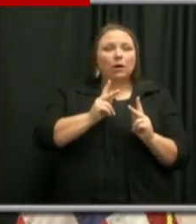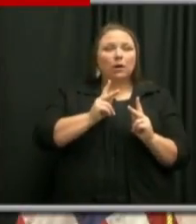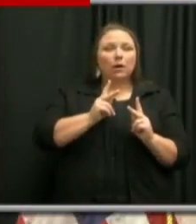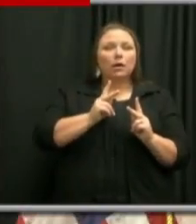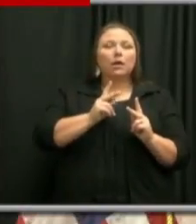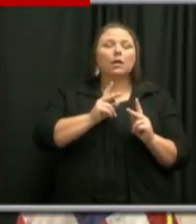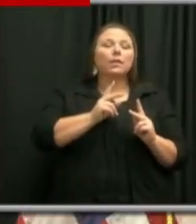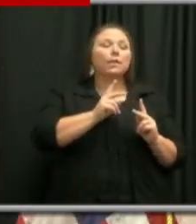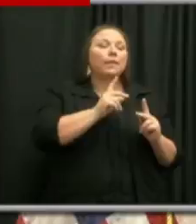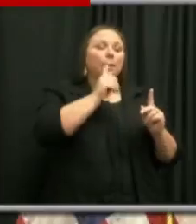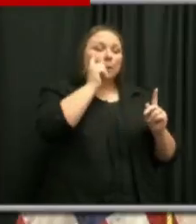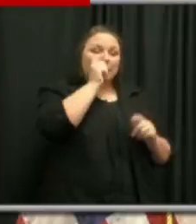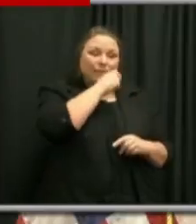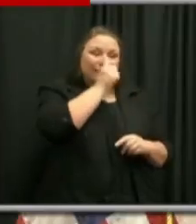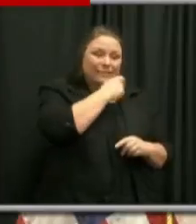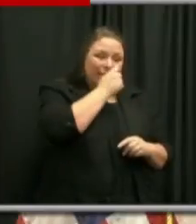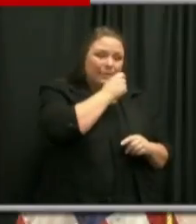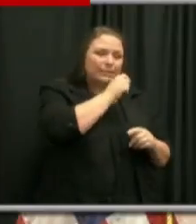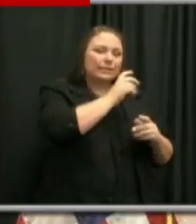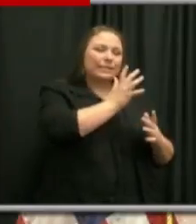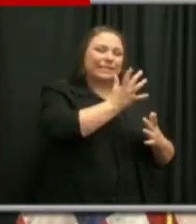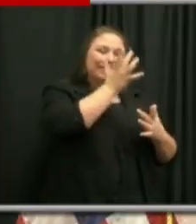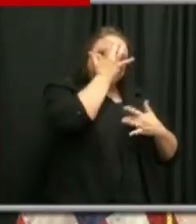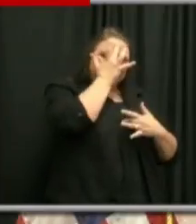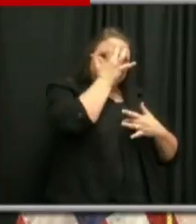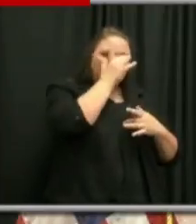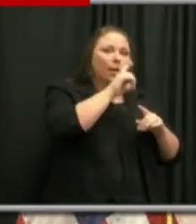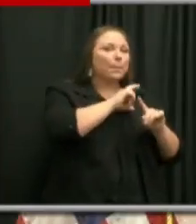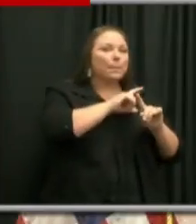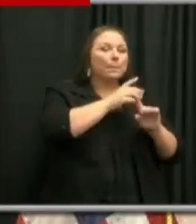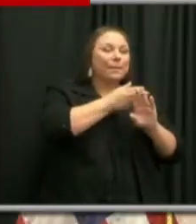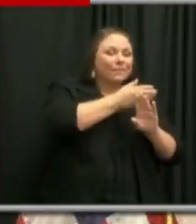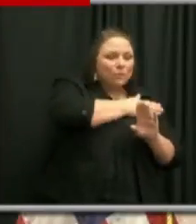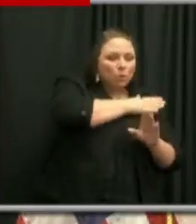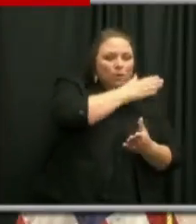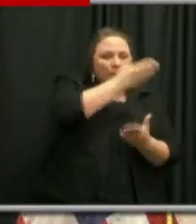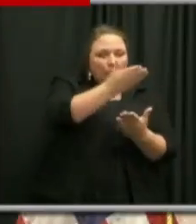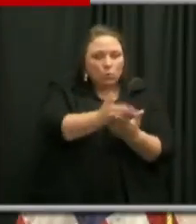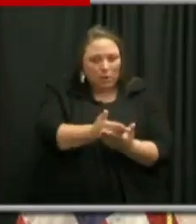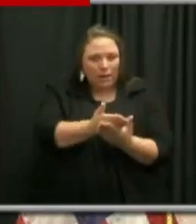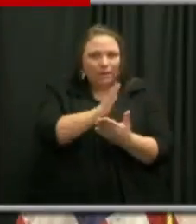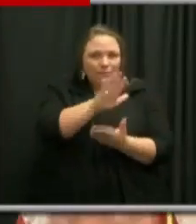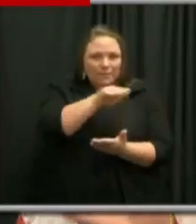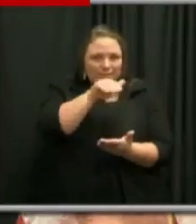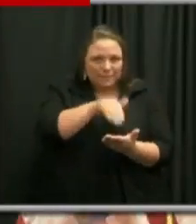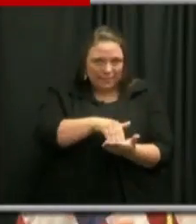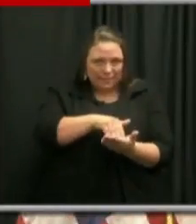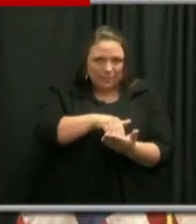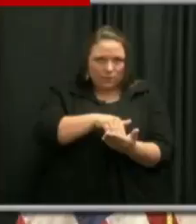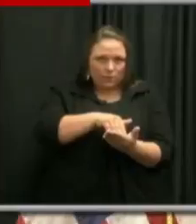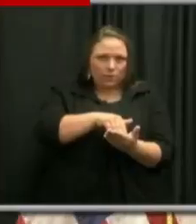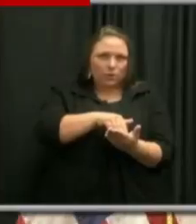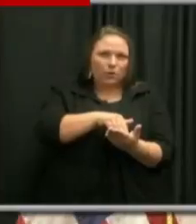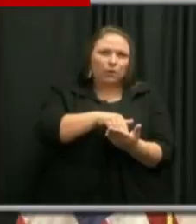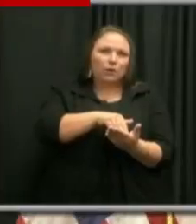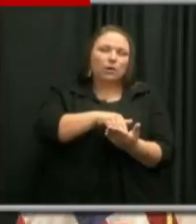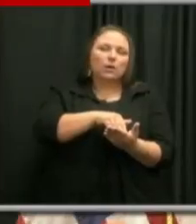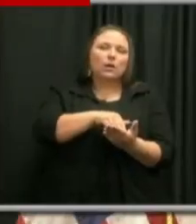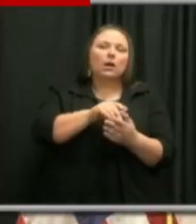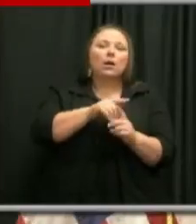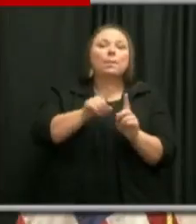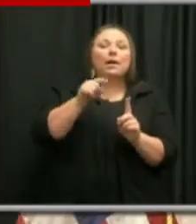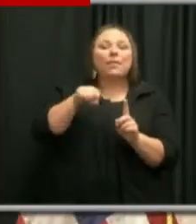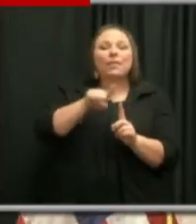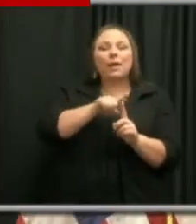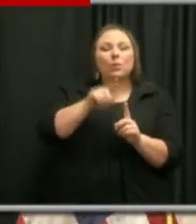two homeless individuals who tested positive outside of our center previously had been into our ill portion or